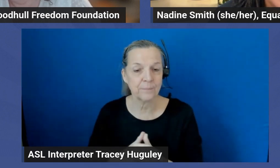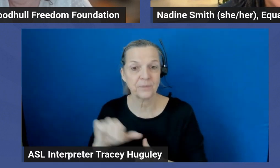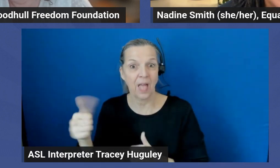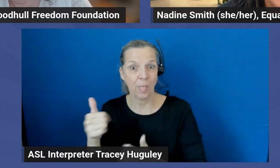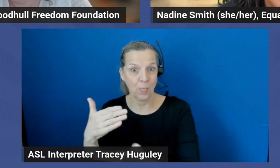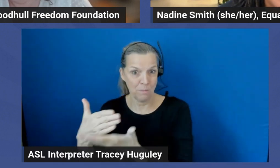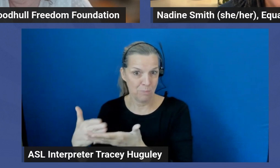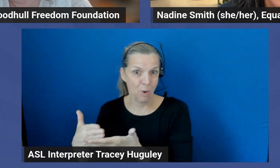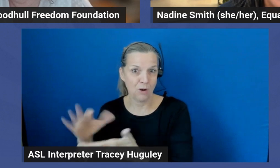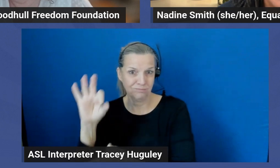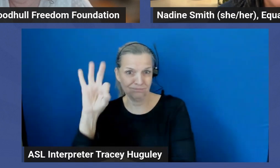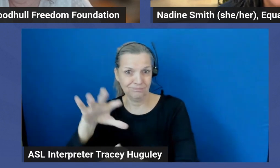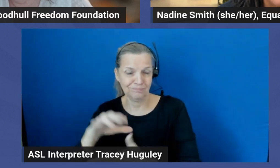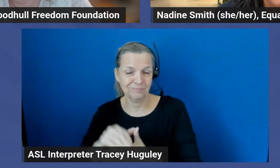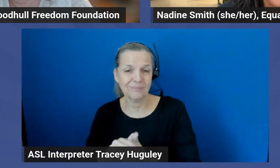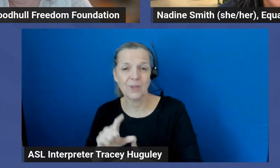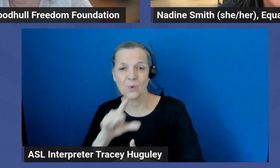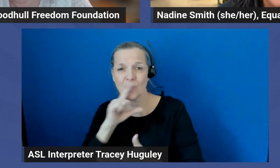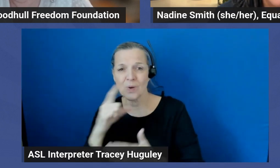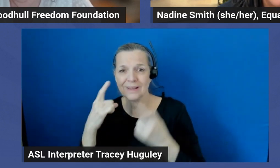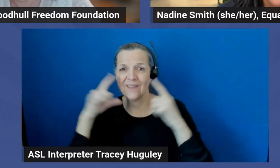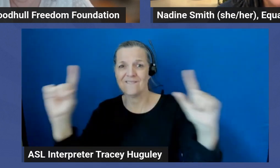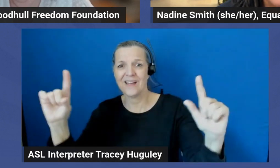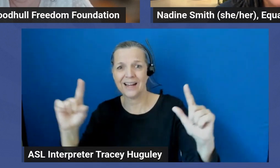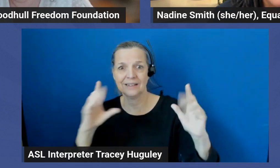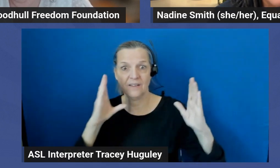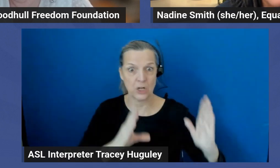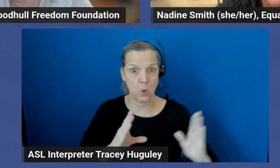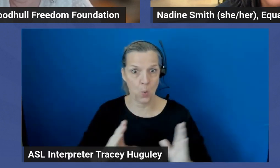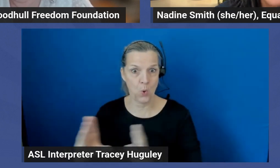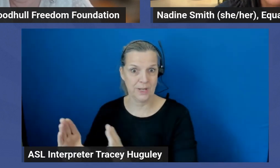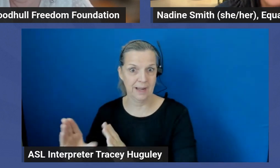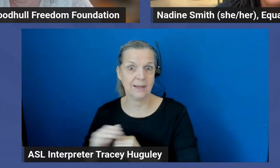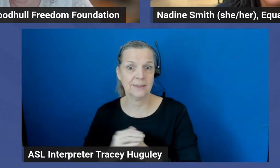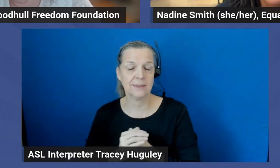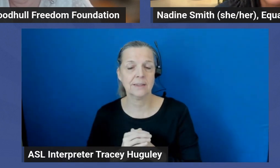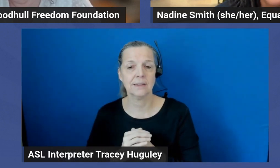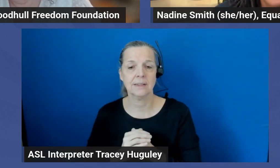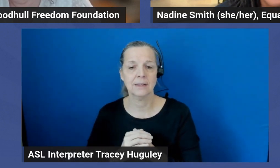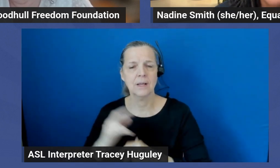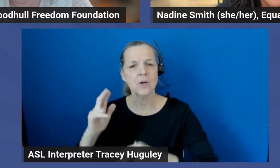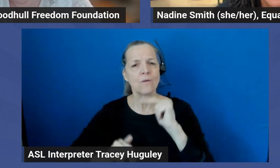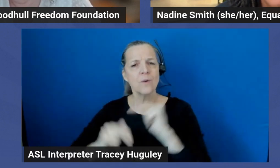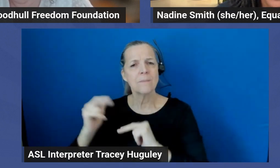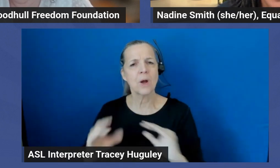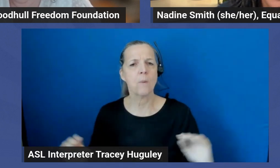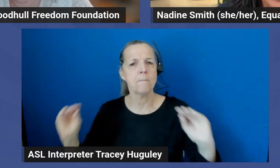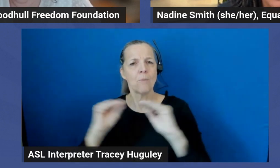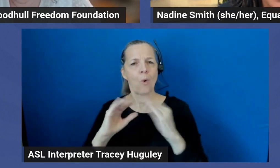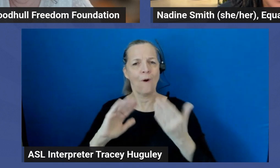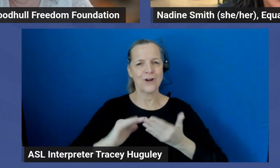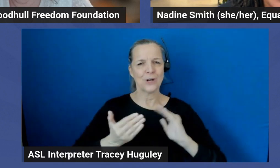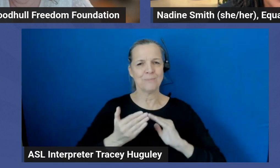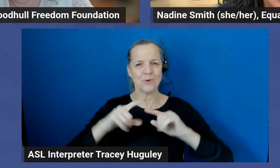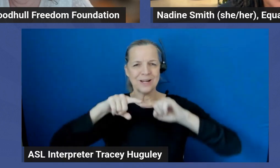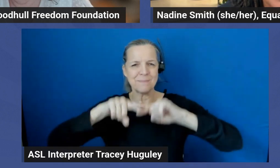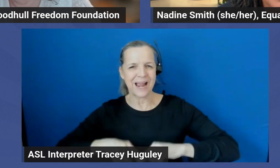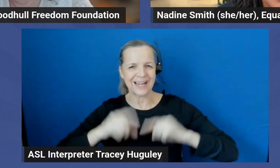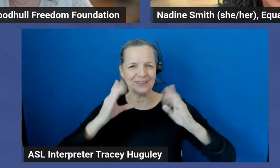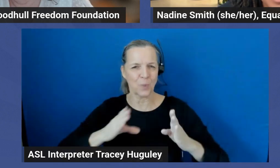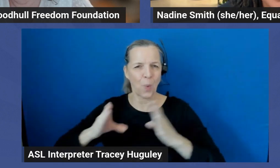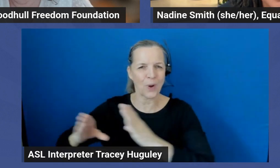it that I think has been really effective in organizing is that we have built more of a community-based